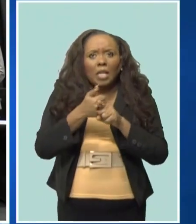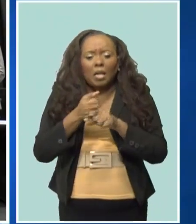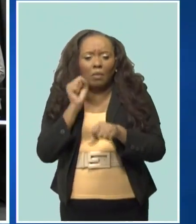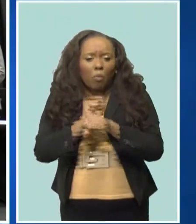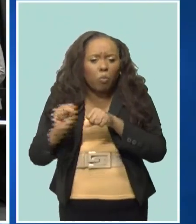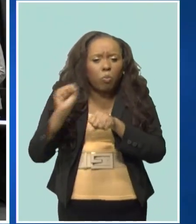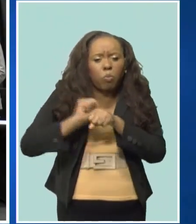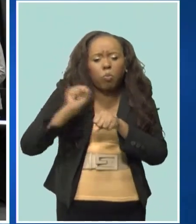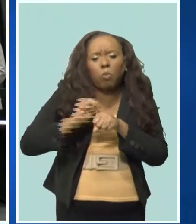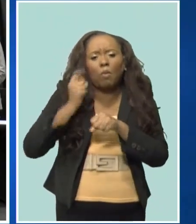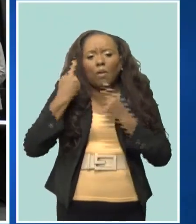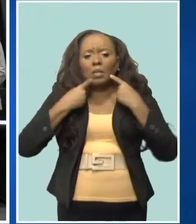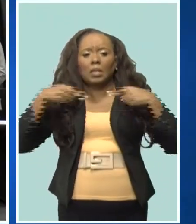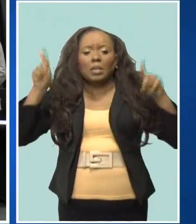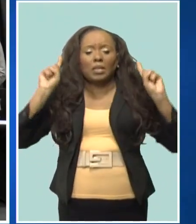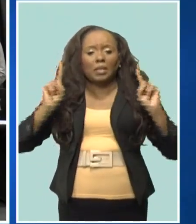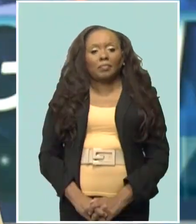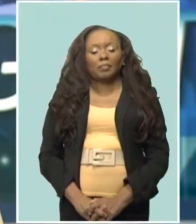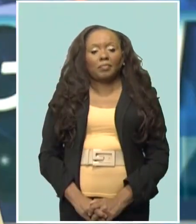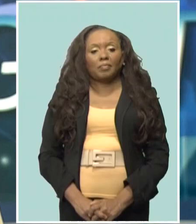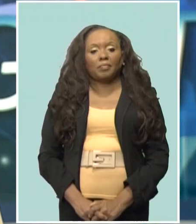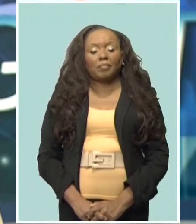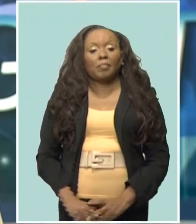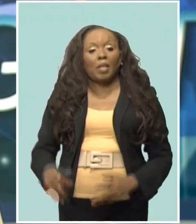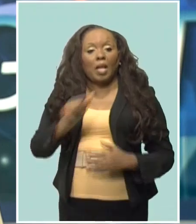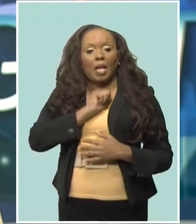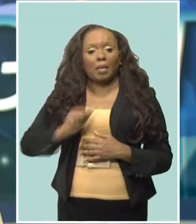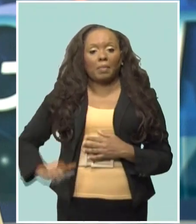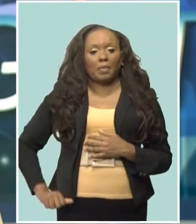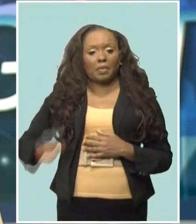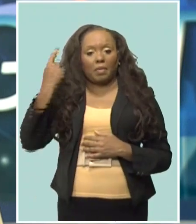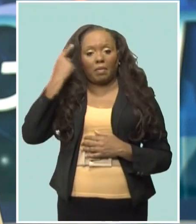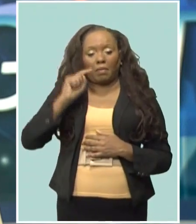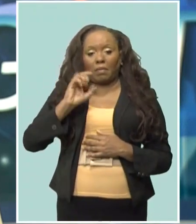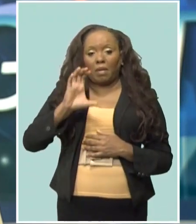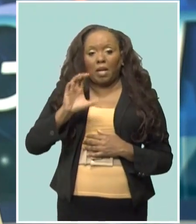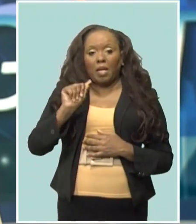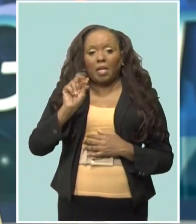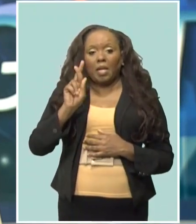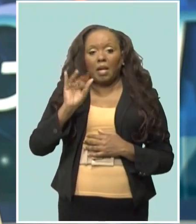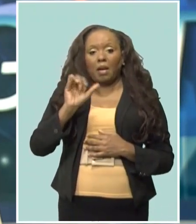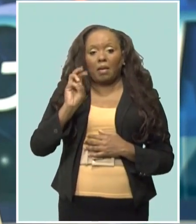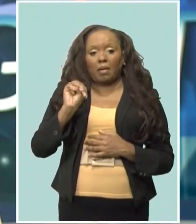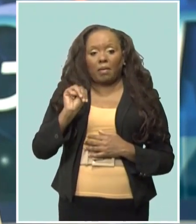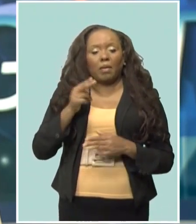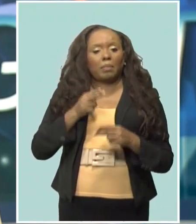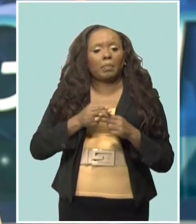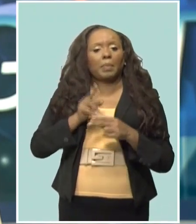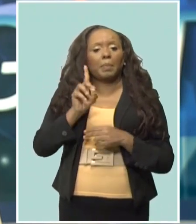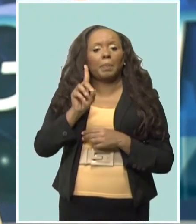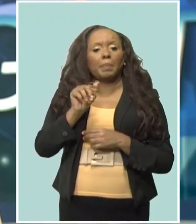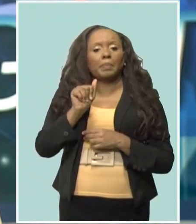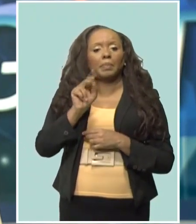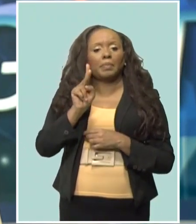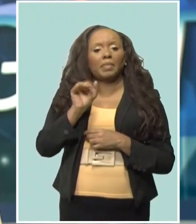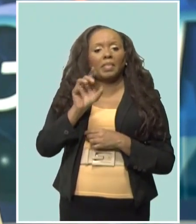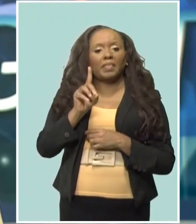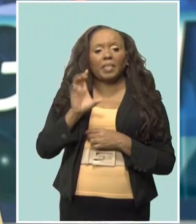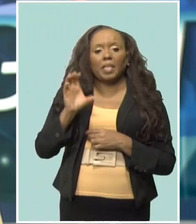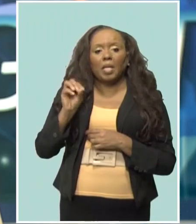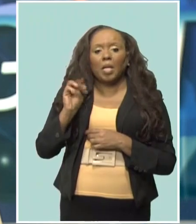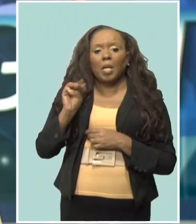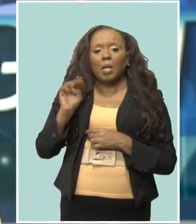Thorpe for the YES Business Report. Ambassador to CARICOM David Comichong says Barbados continues to